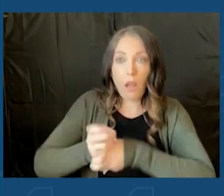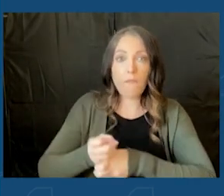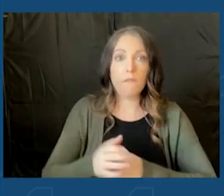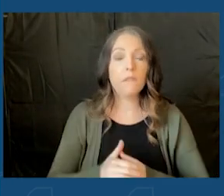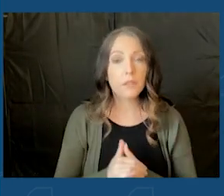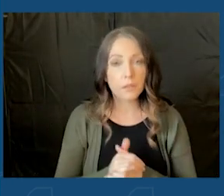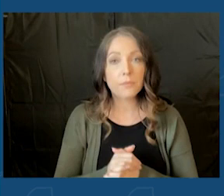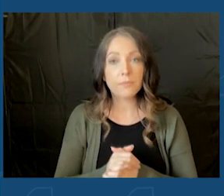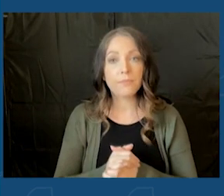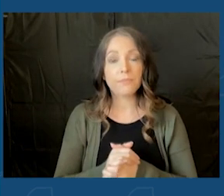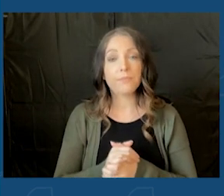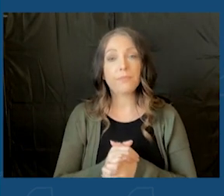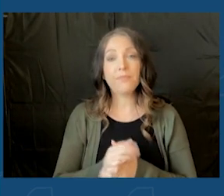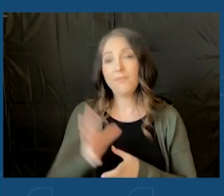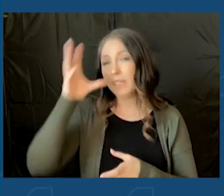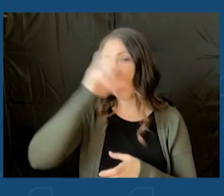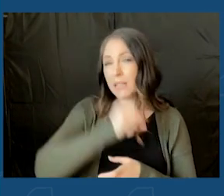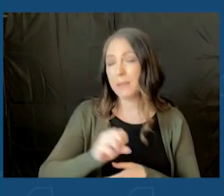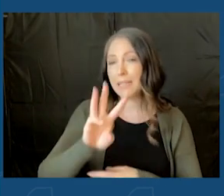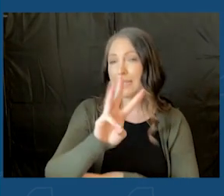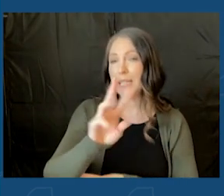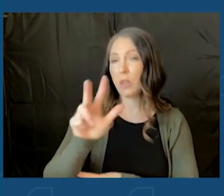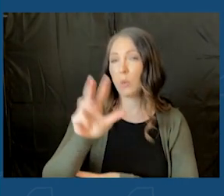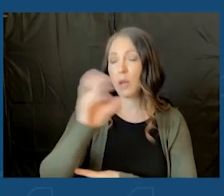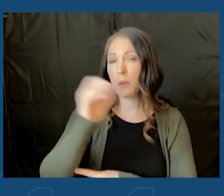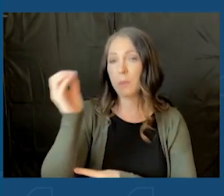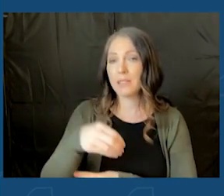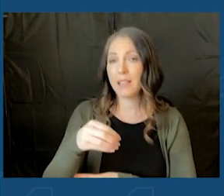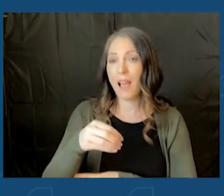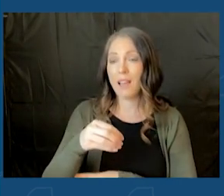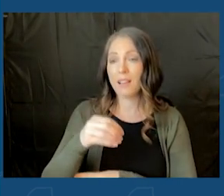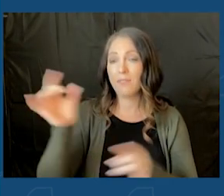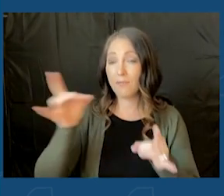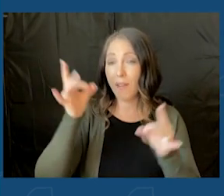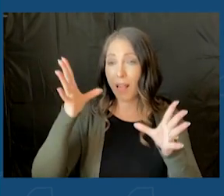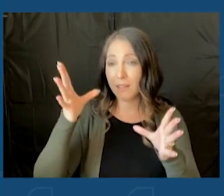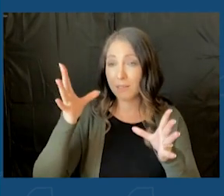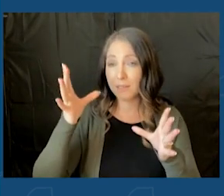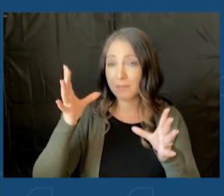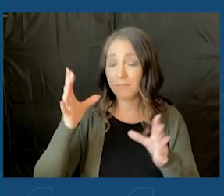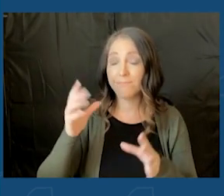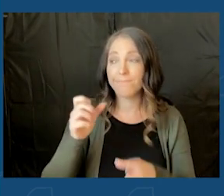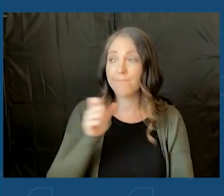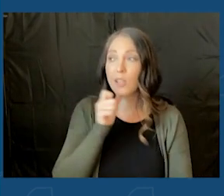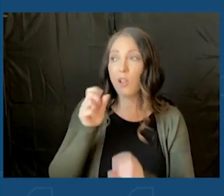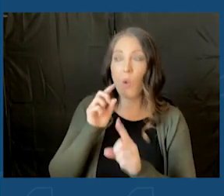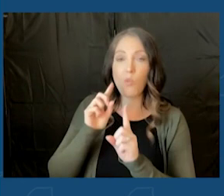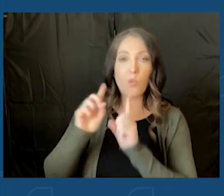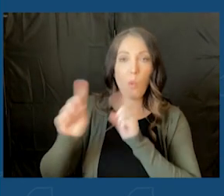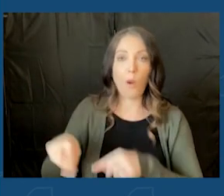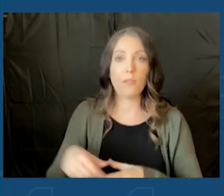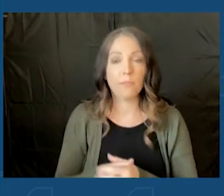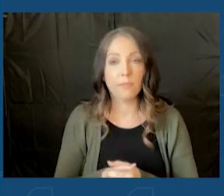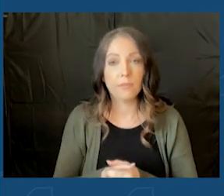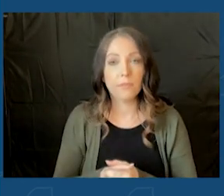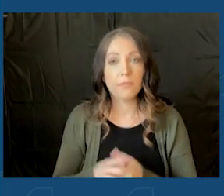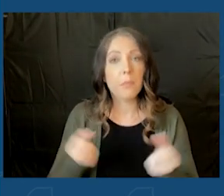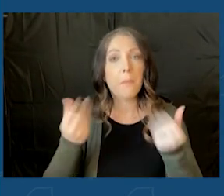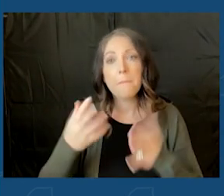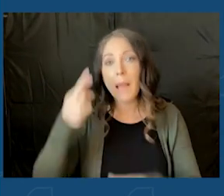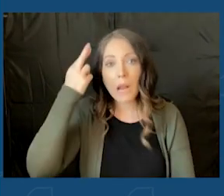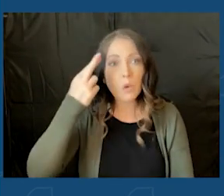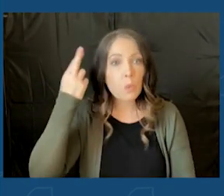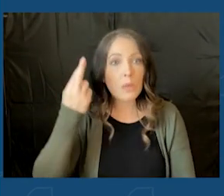as 63% of assaults go unreported. There are many reasons an adult survivor may take years to come forward: shame,